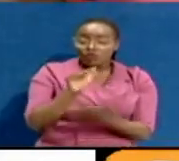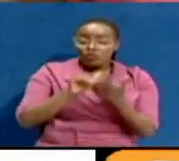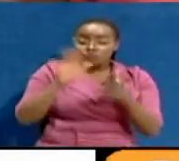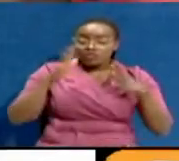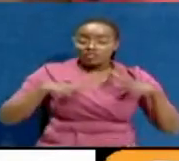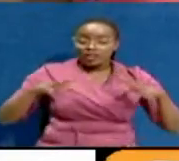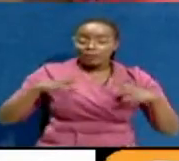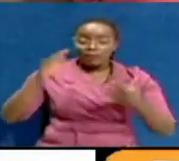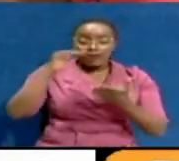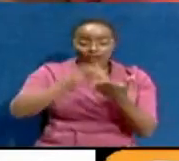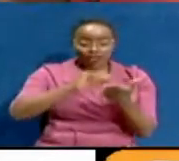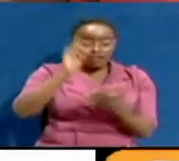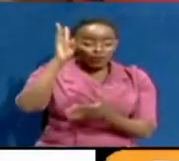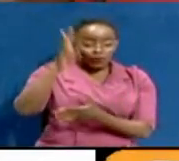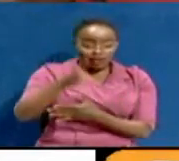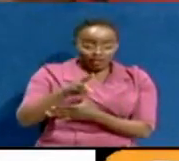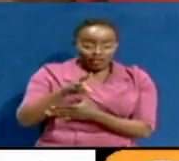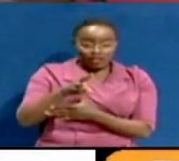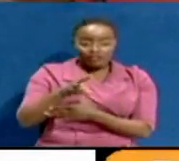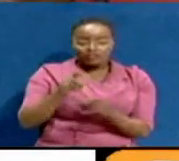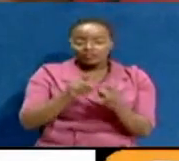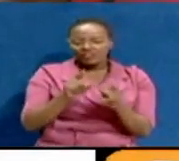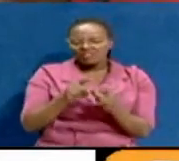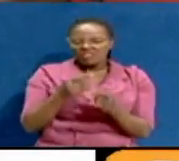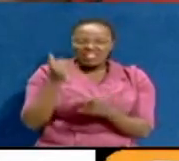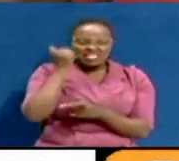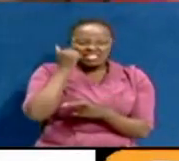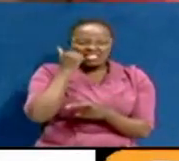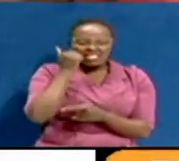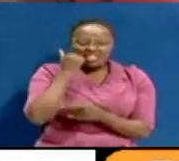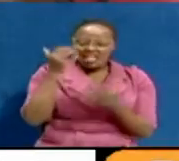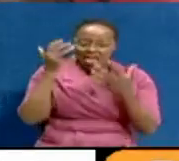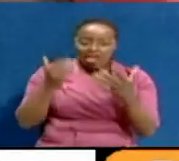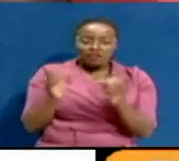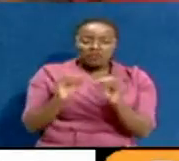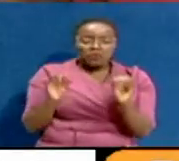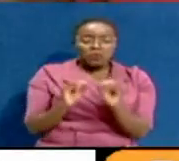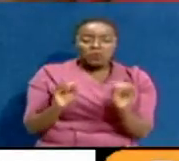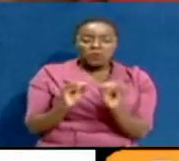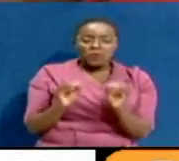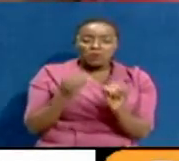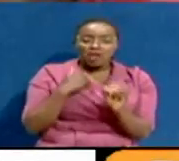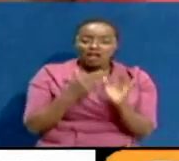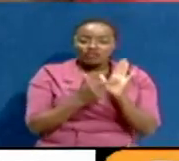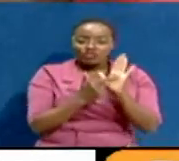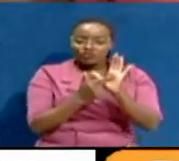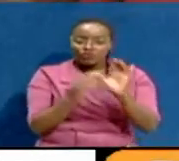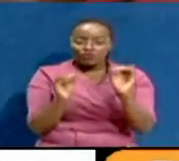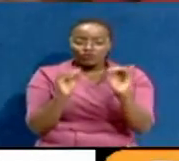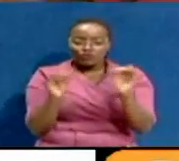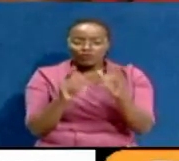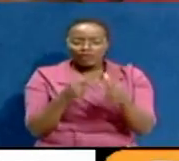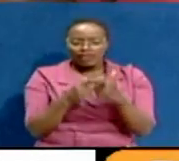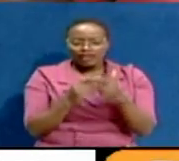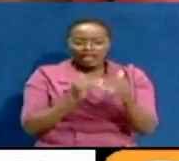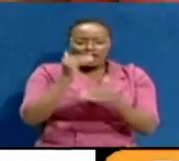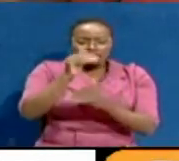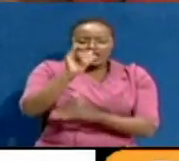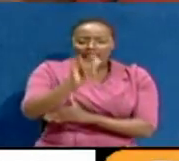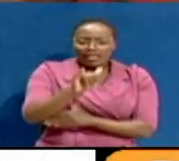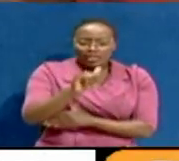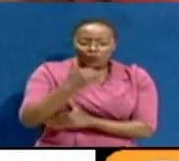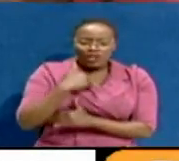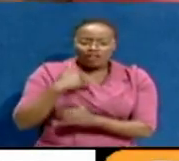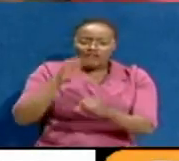most people, again, will get mild disease. So most people will have no symptoms, and then beyond that, you'll have